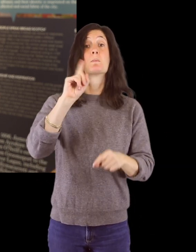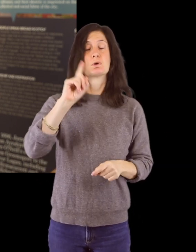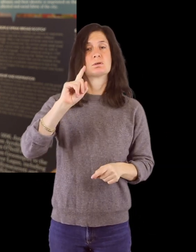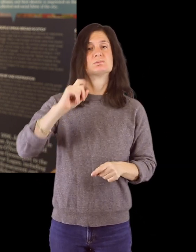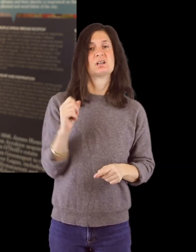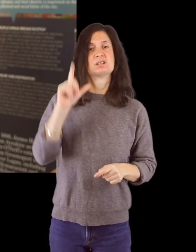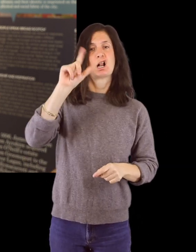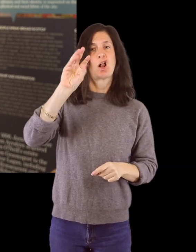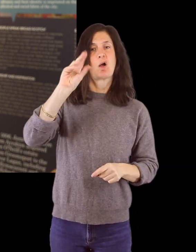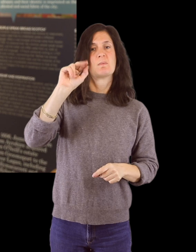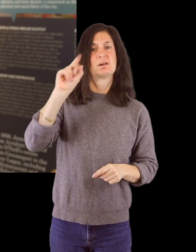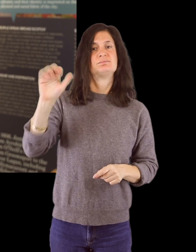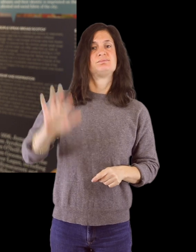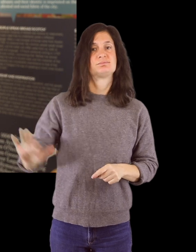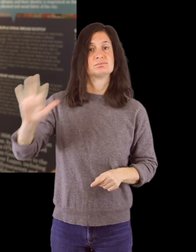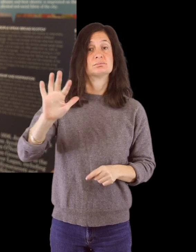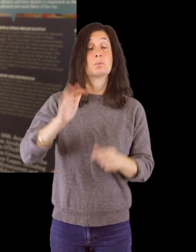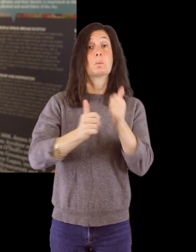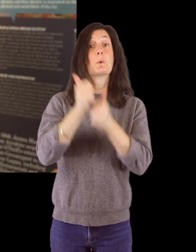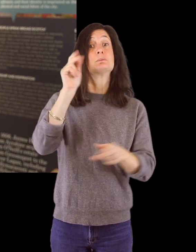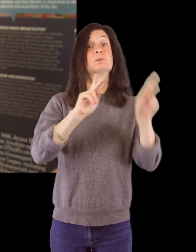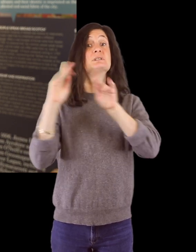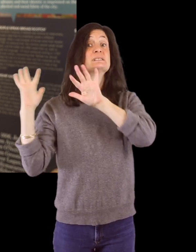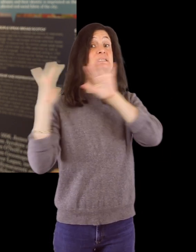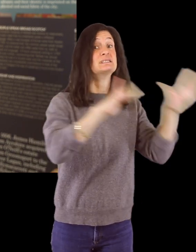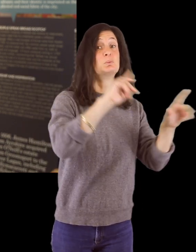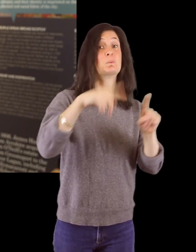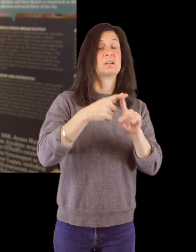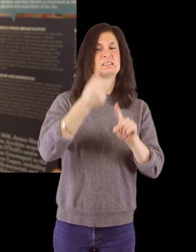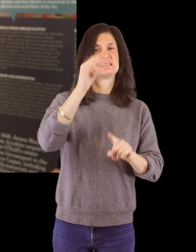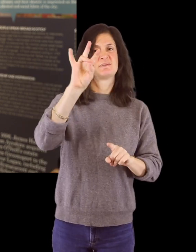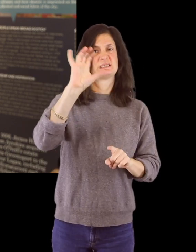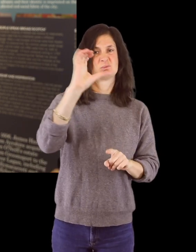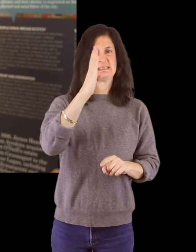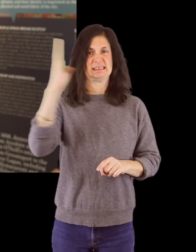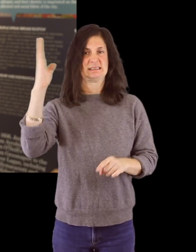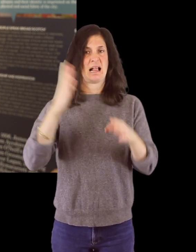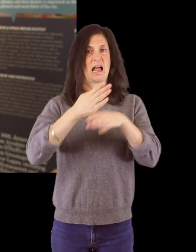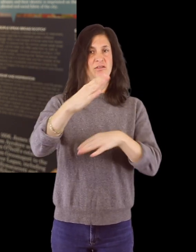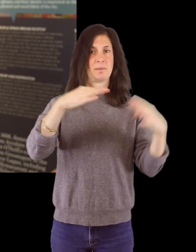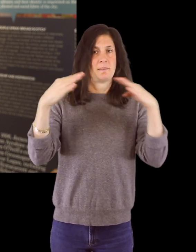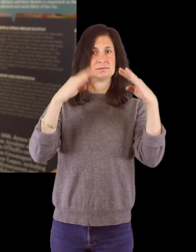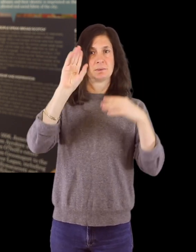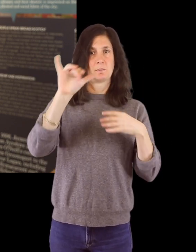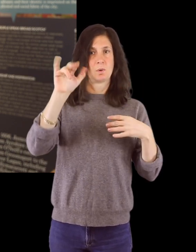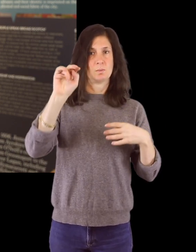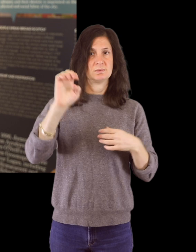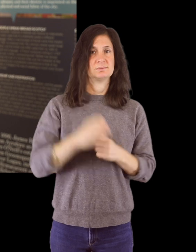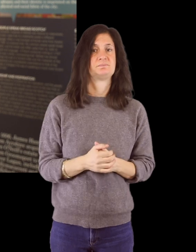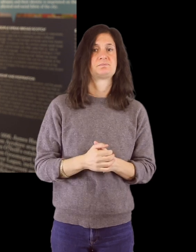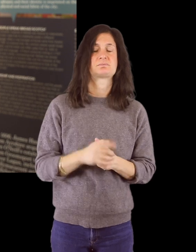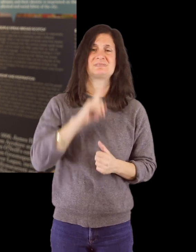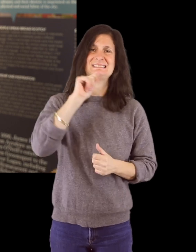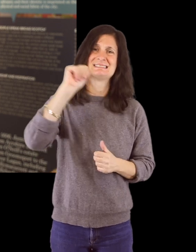with the largest wave of immigration taking place in the latter years of the 17th century, following the Battle of the Boyne,